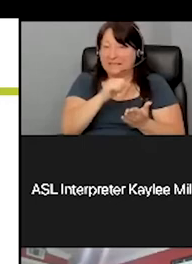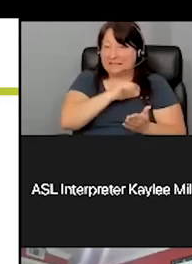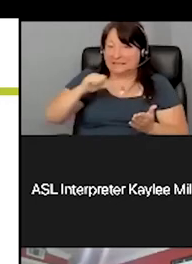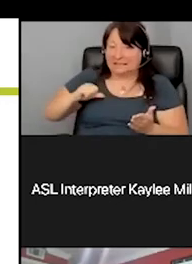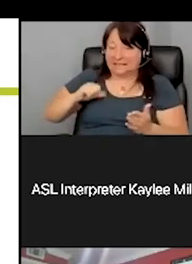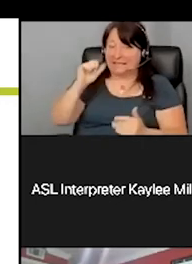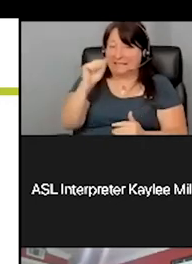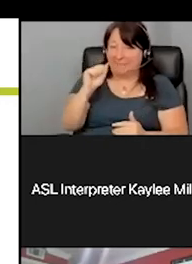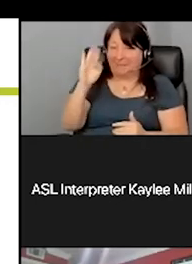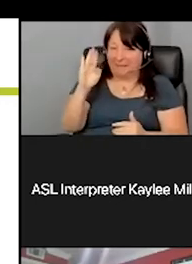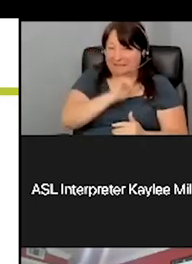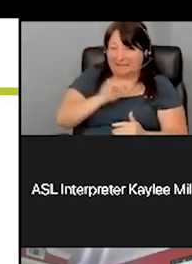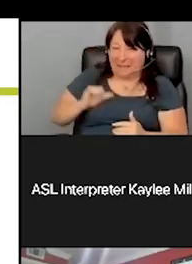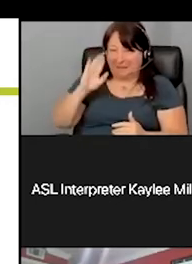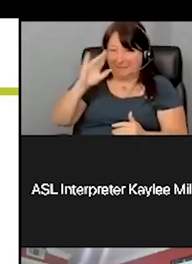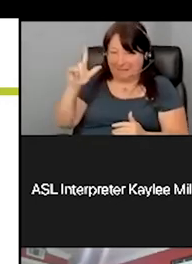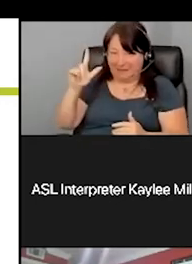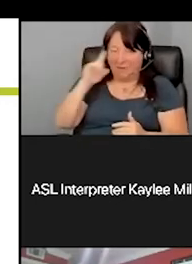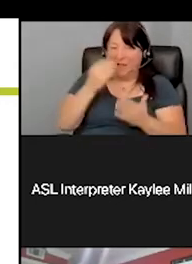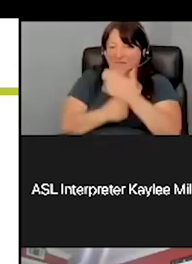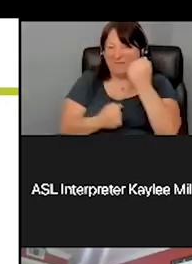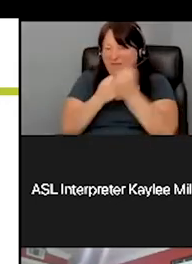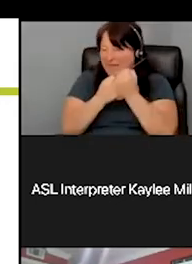will fund about $2 billion